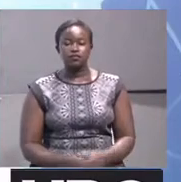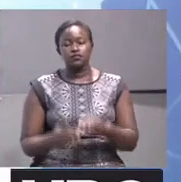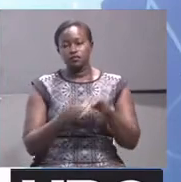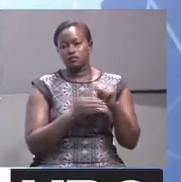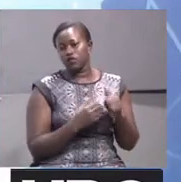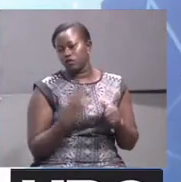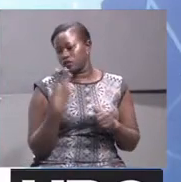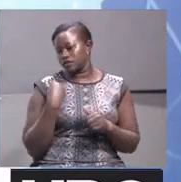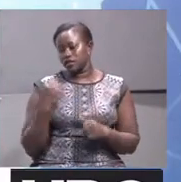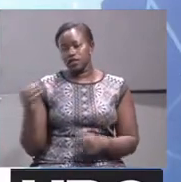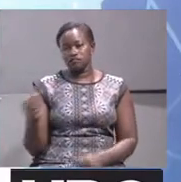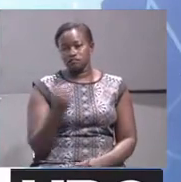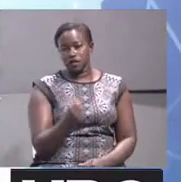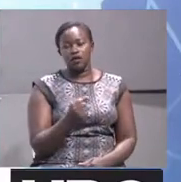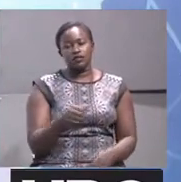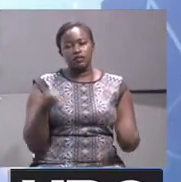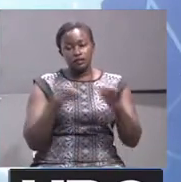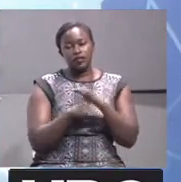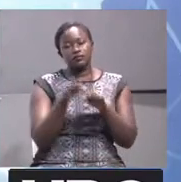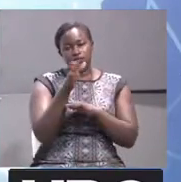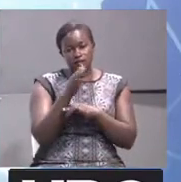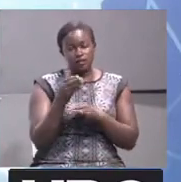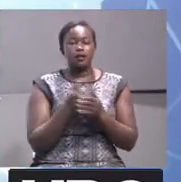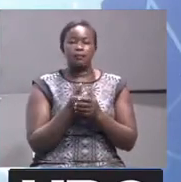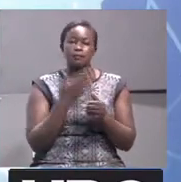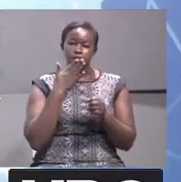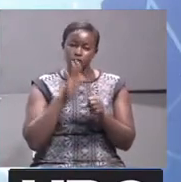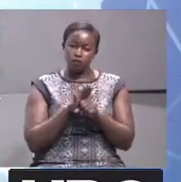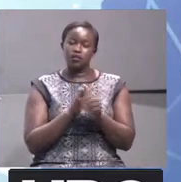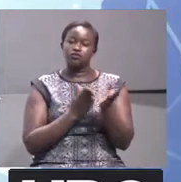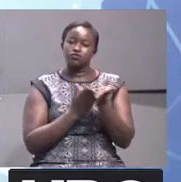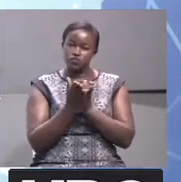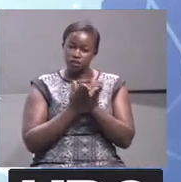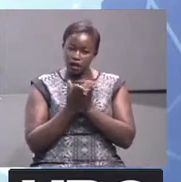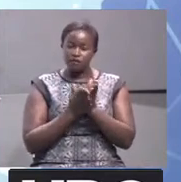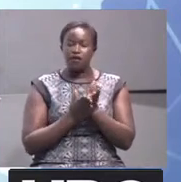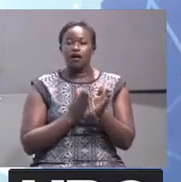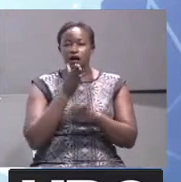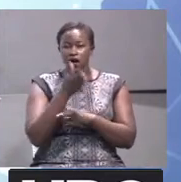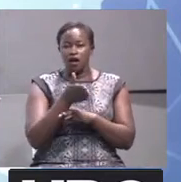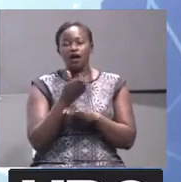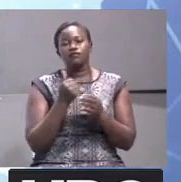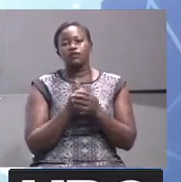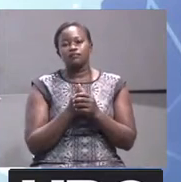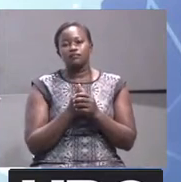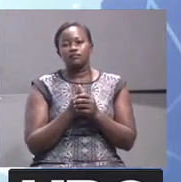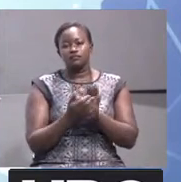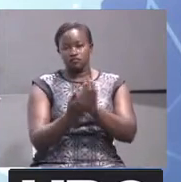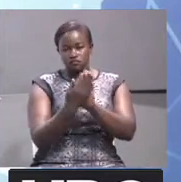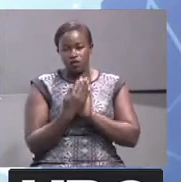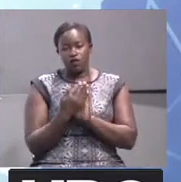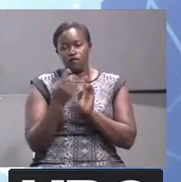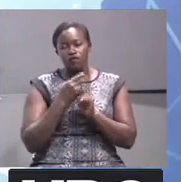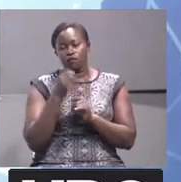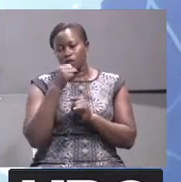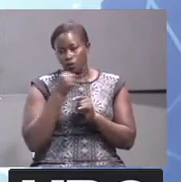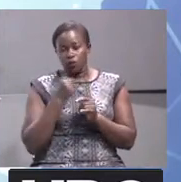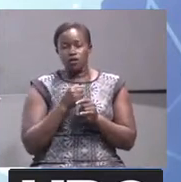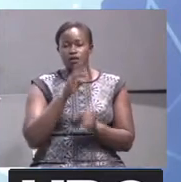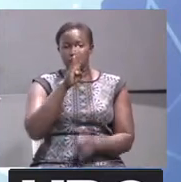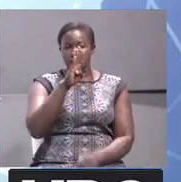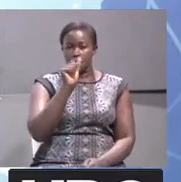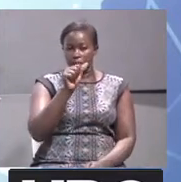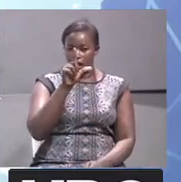Recently appointed ministers of state have committed to serve after taking over from their predecessors. Balam Barugahara,